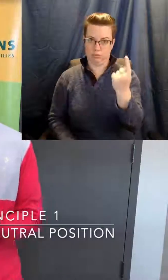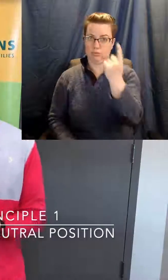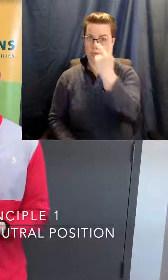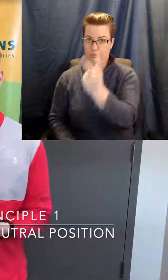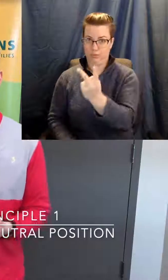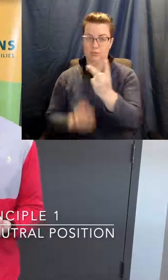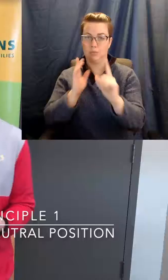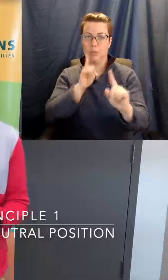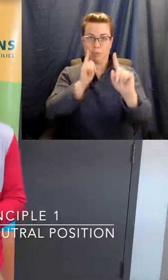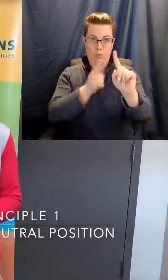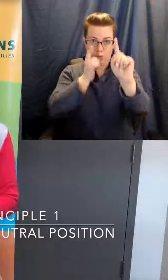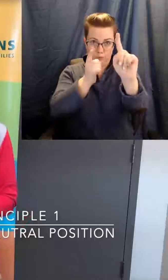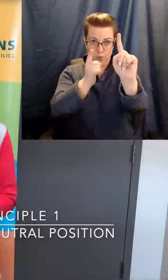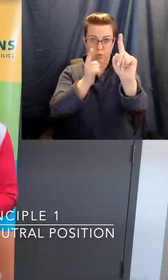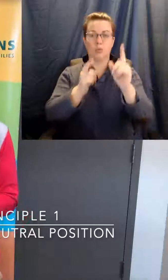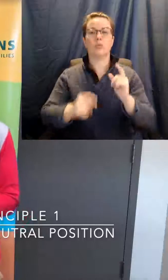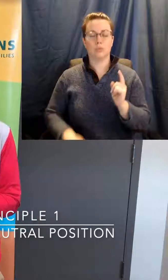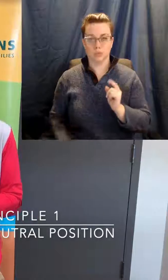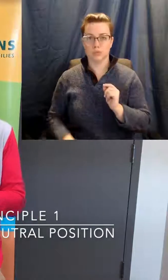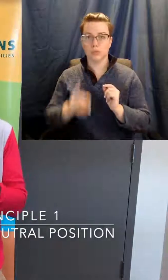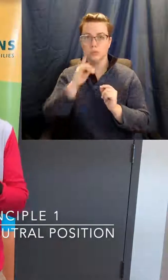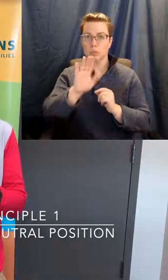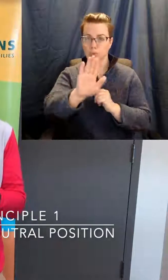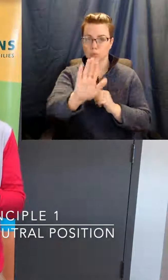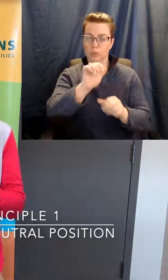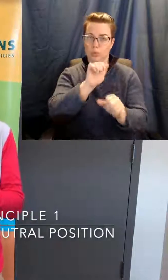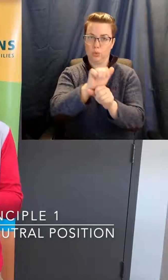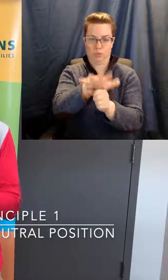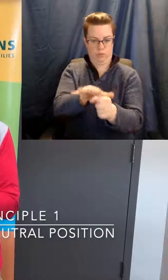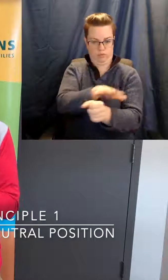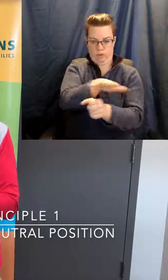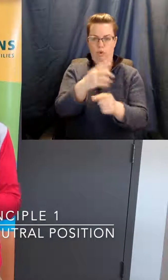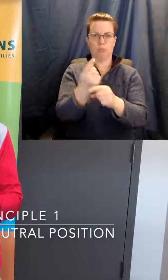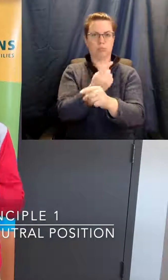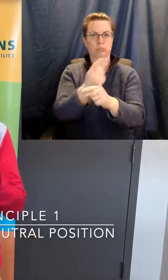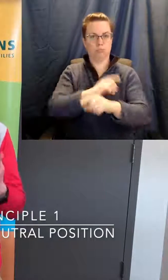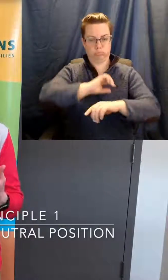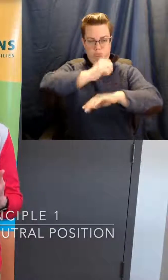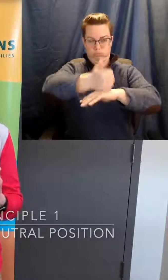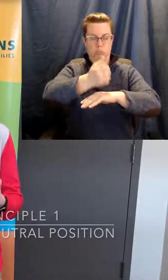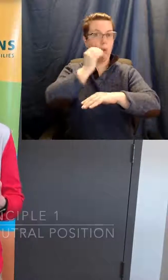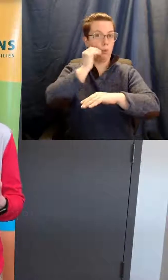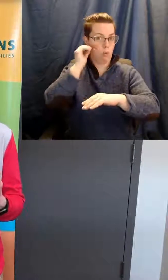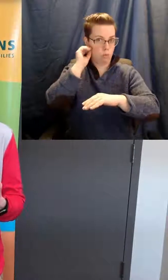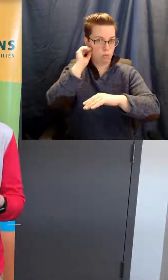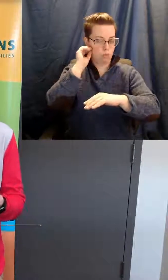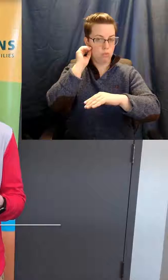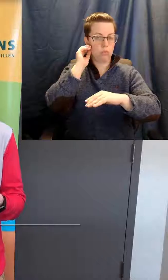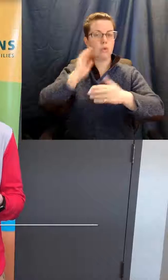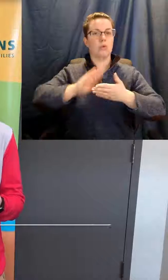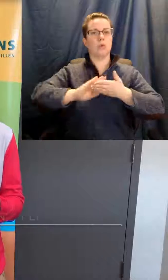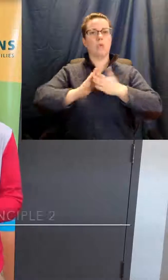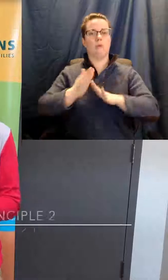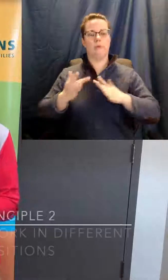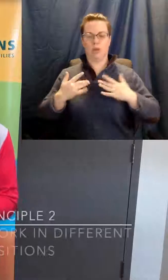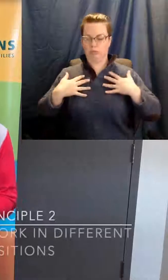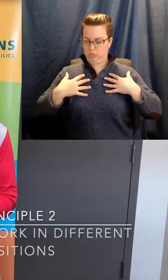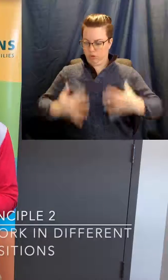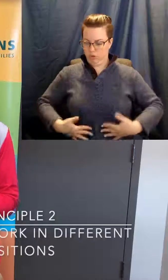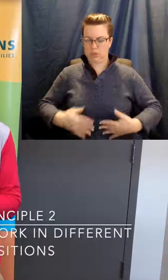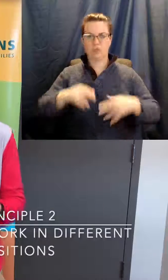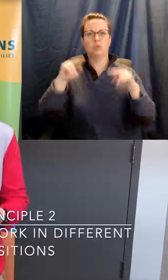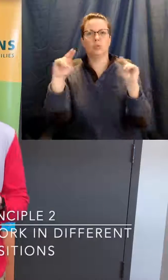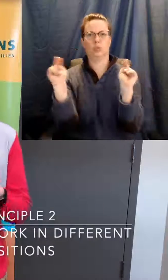you can set up your workstation at home to achieve neutral positioning, and number 2, that you're able to change